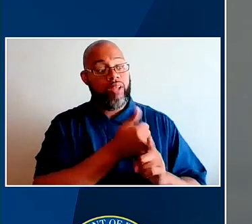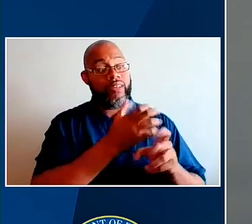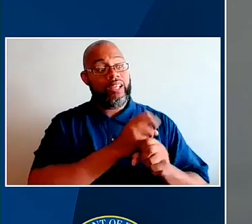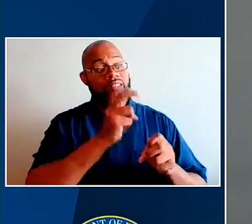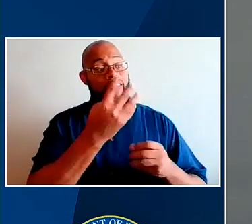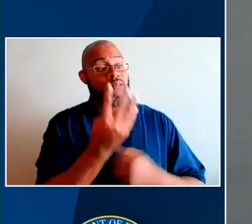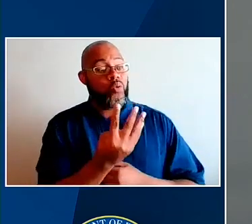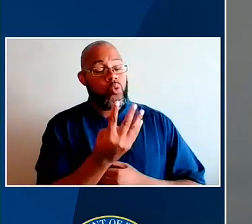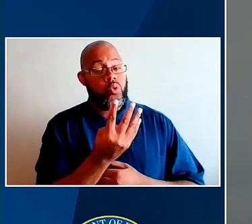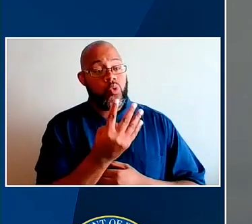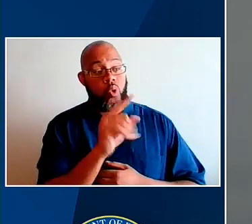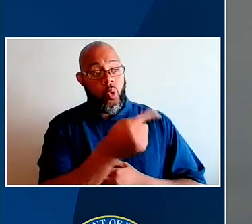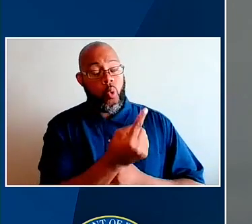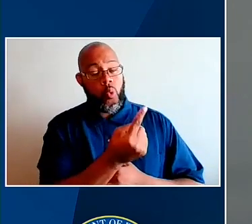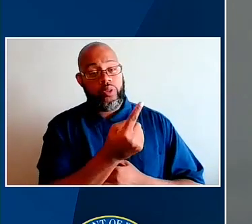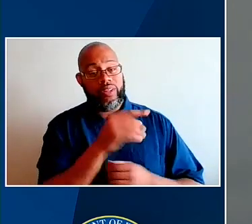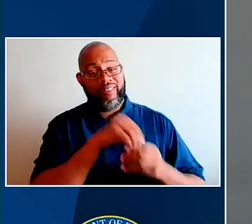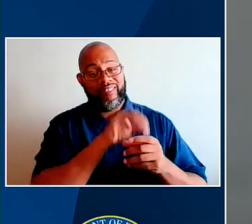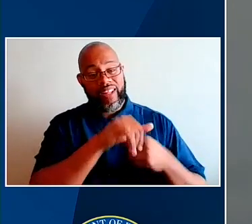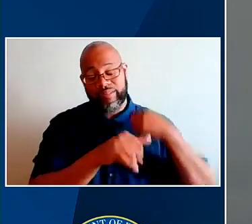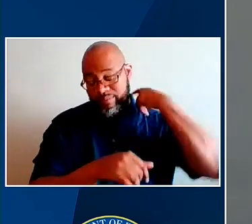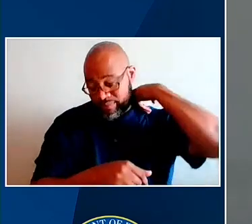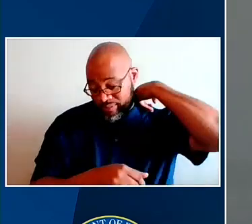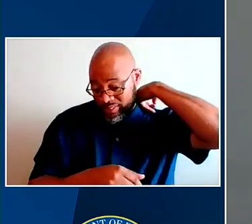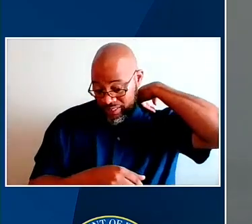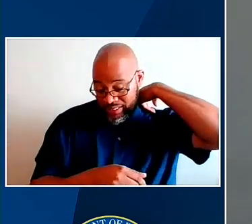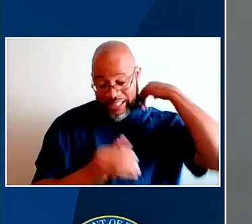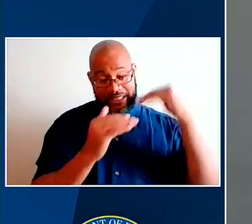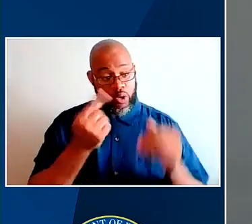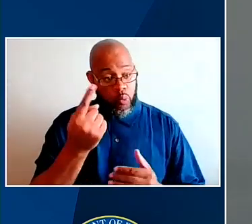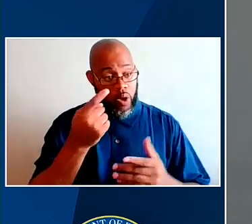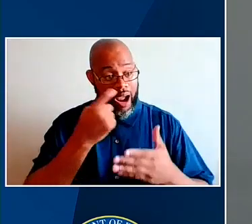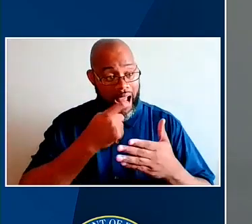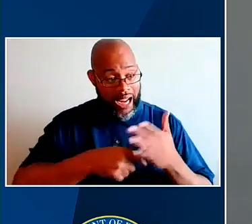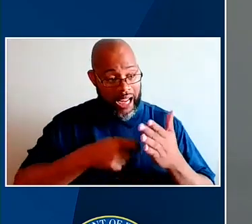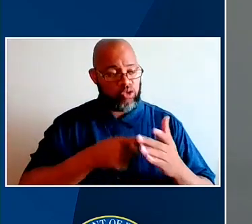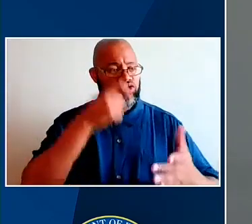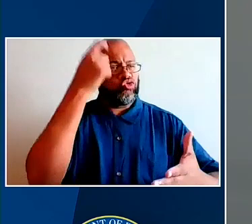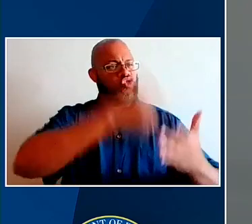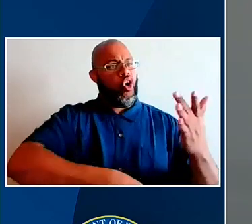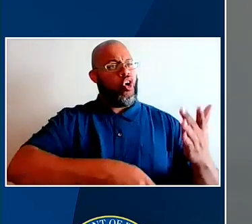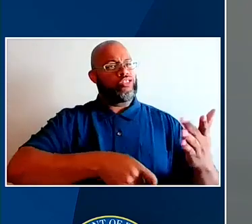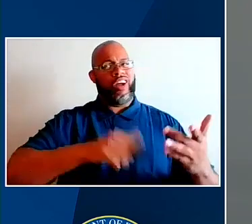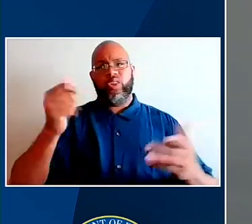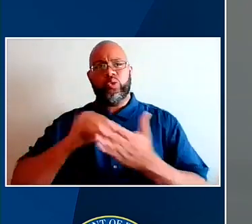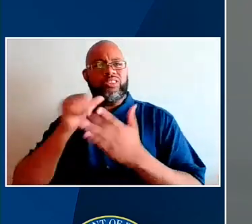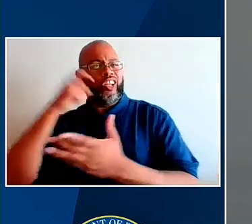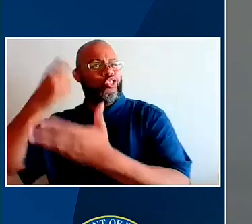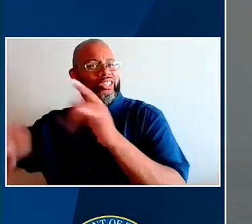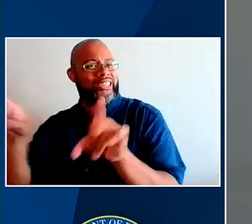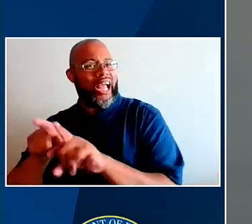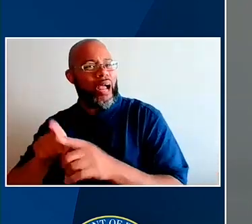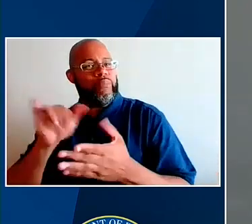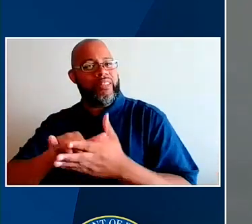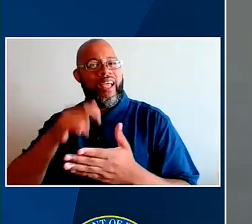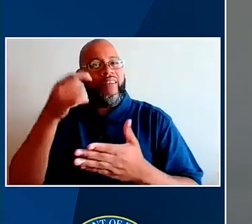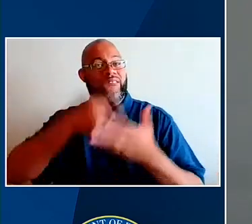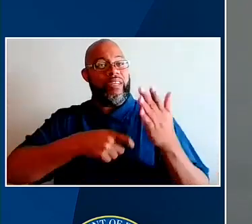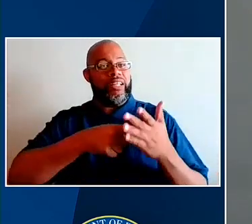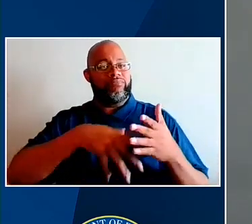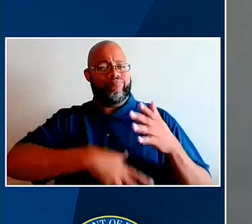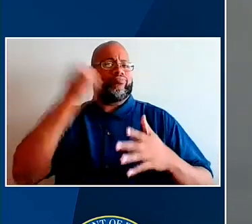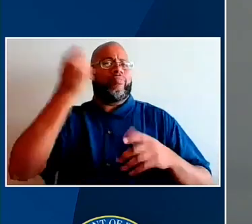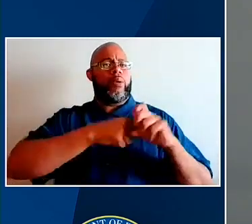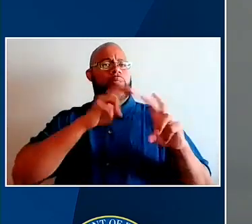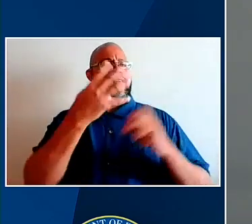IV only in those Tier 1 accounts would be charged fees that other students wouldn't, and that those fees would come directly out of Title